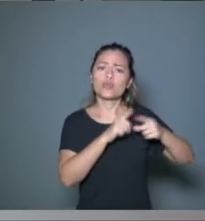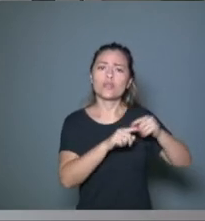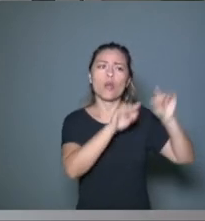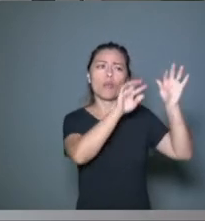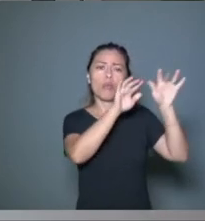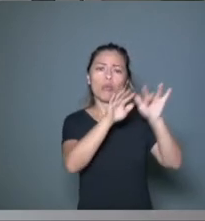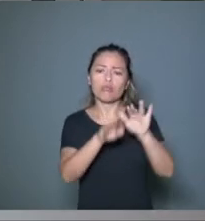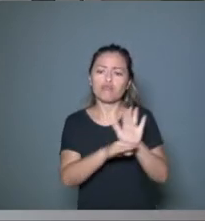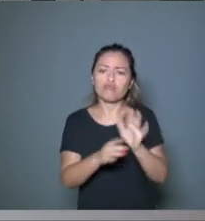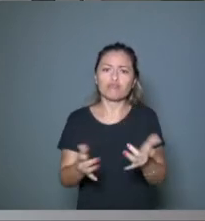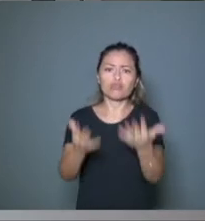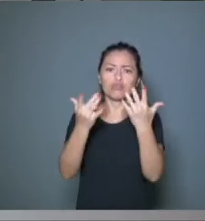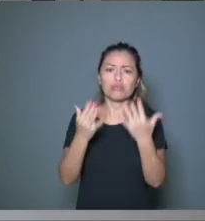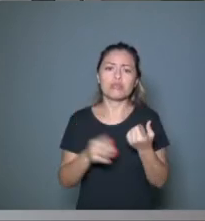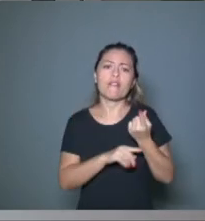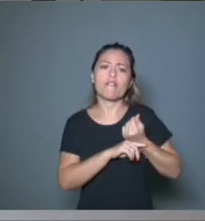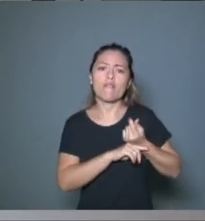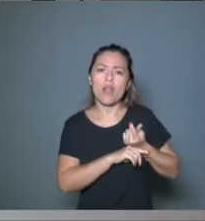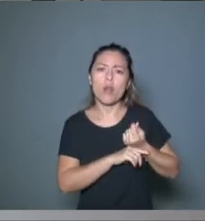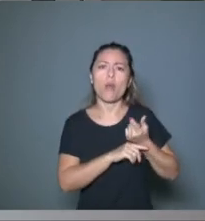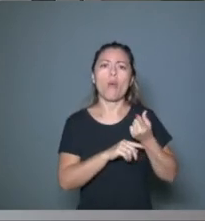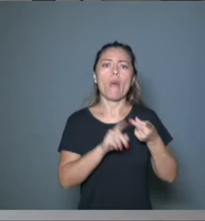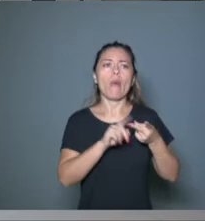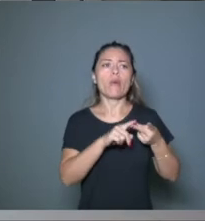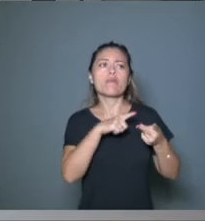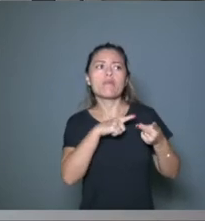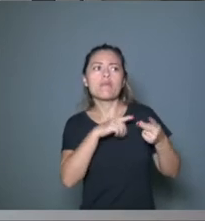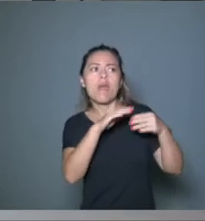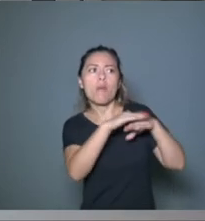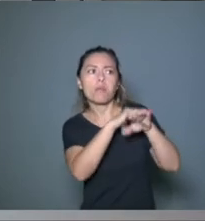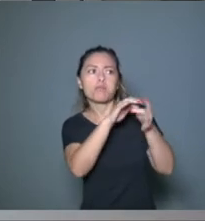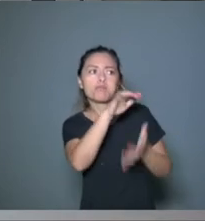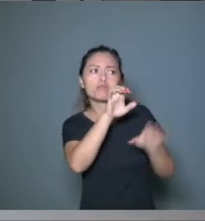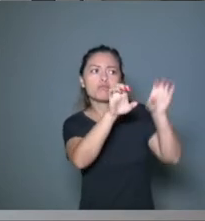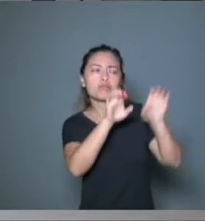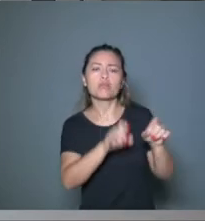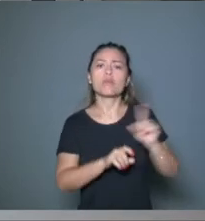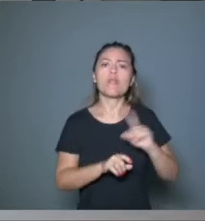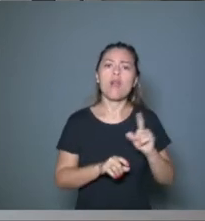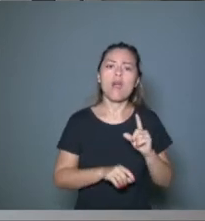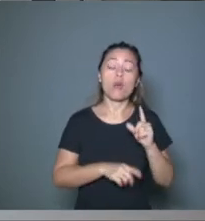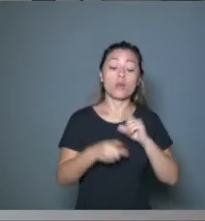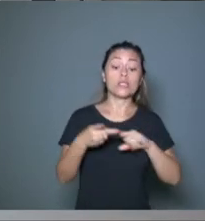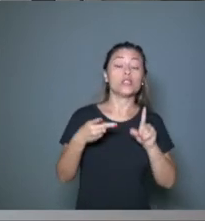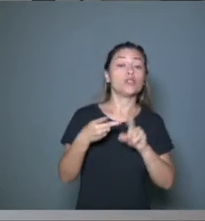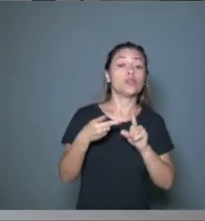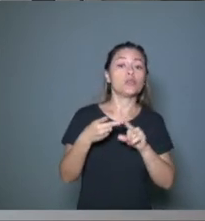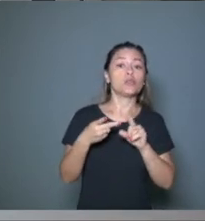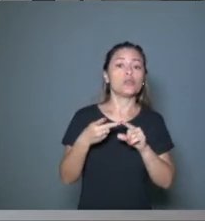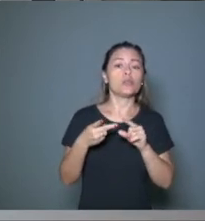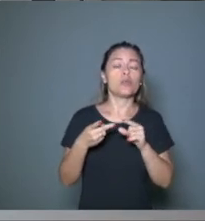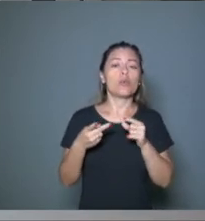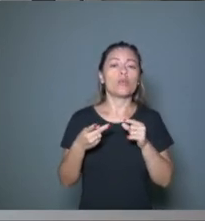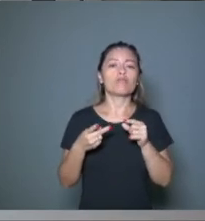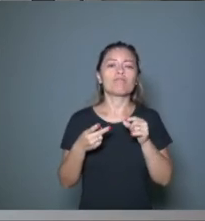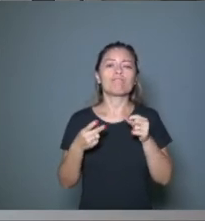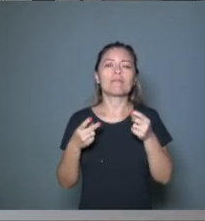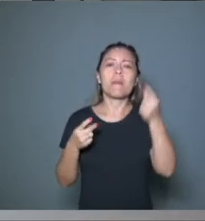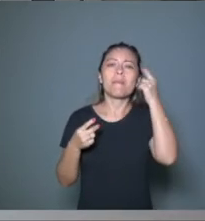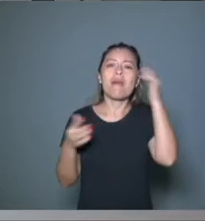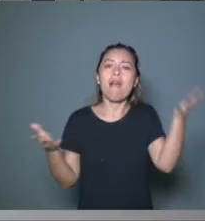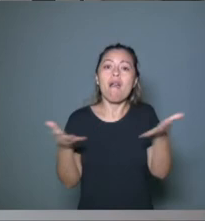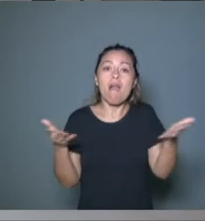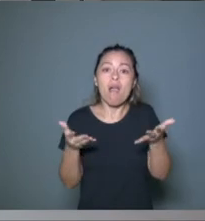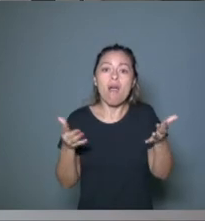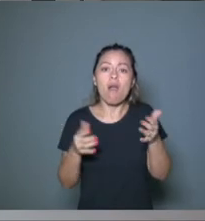ag chemicals, because you've been telling us about fertilizers, but how do you see prices and